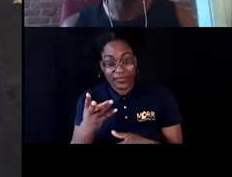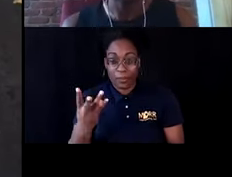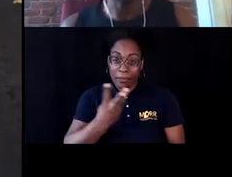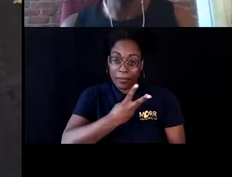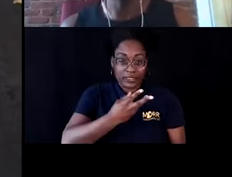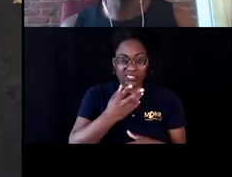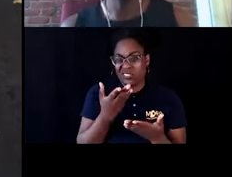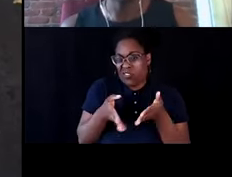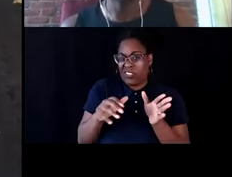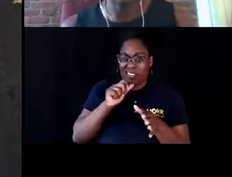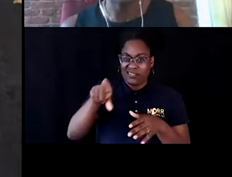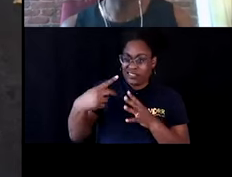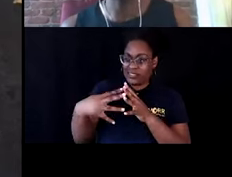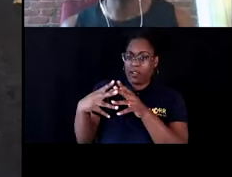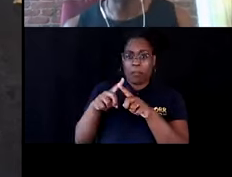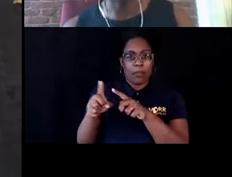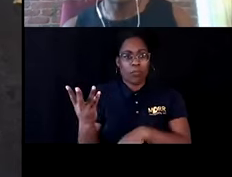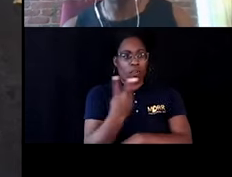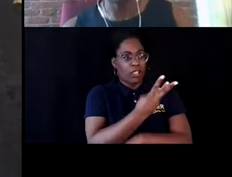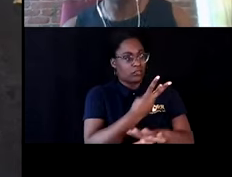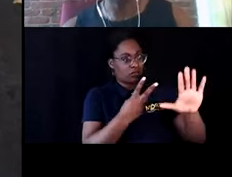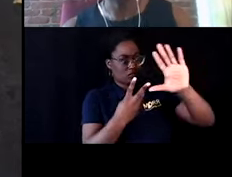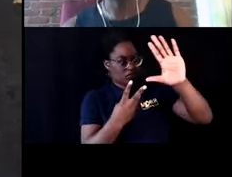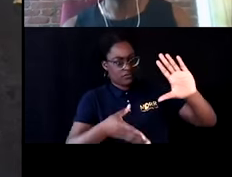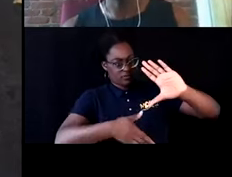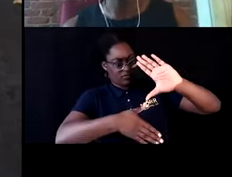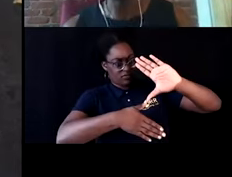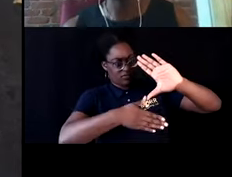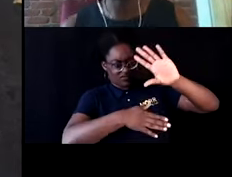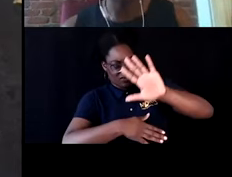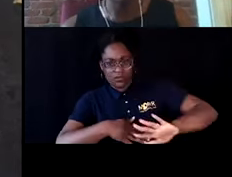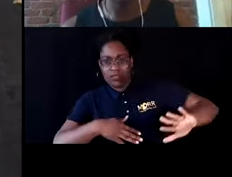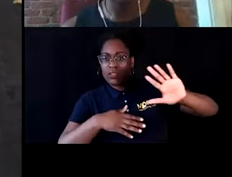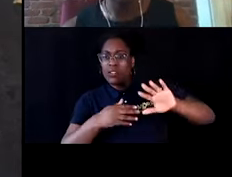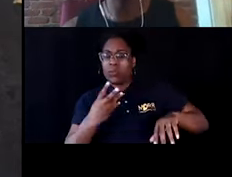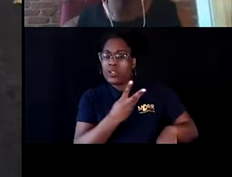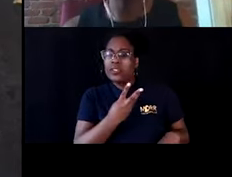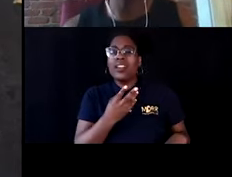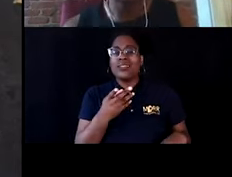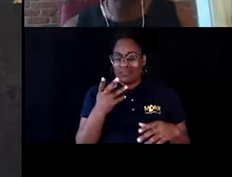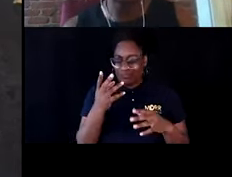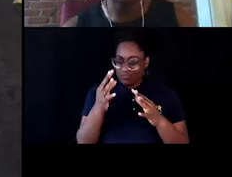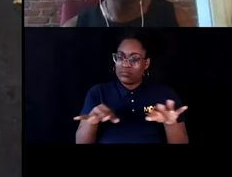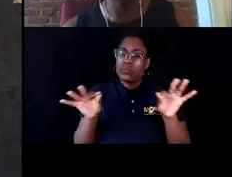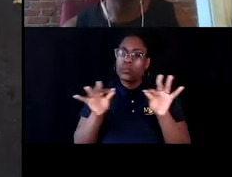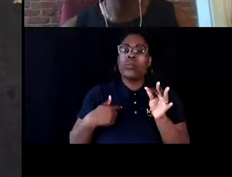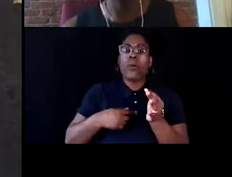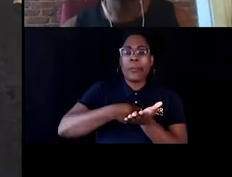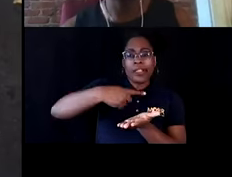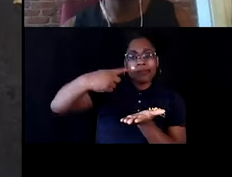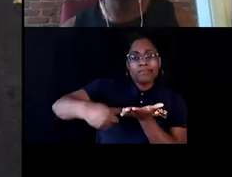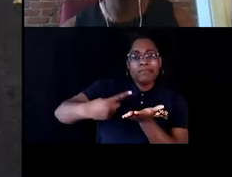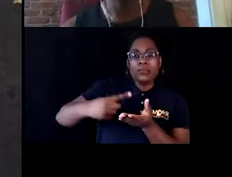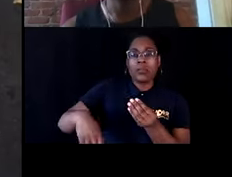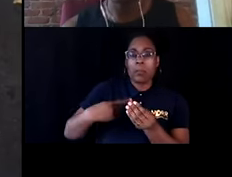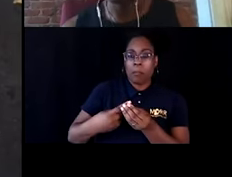generally, that we talk about how the basis of this racial hierarchy and the racial structure in the United